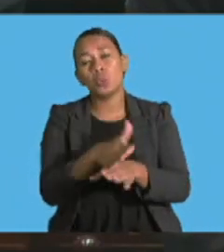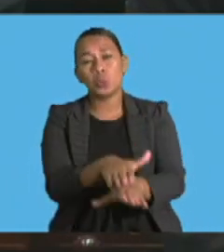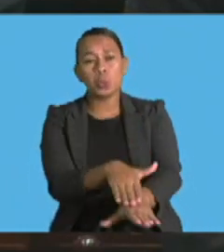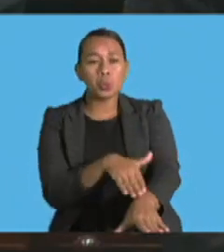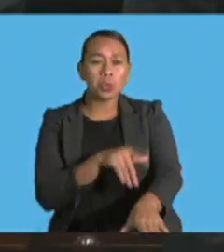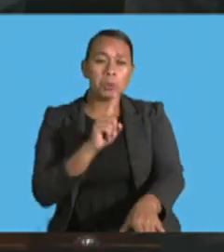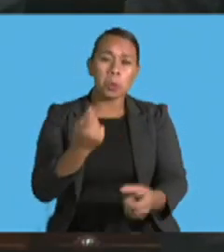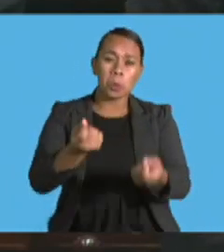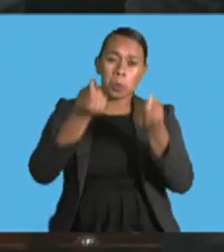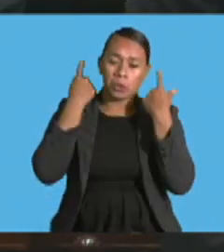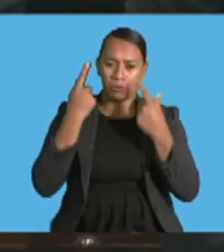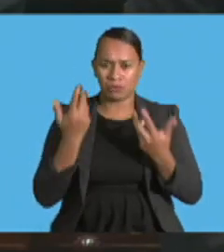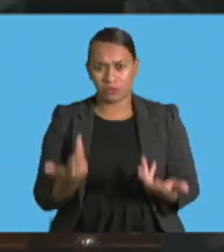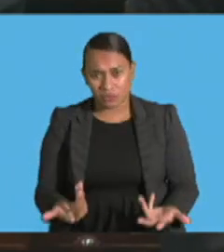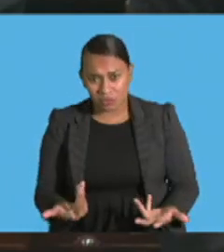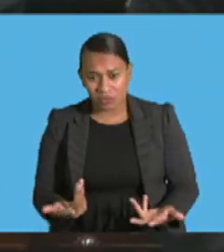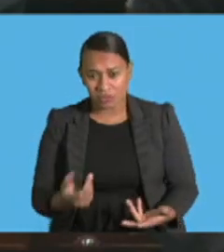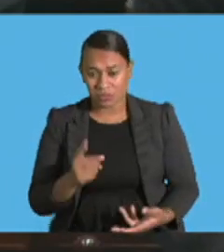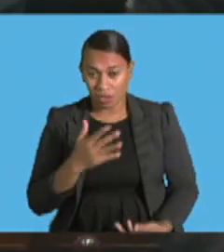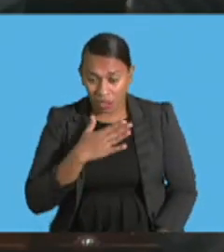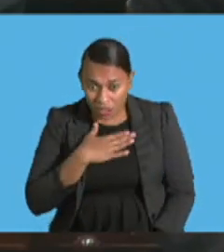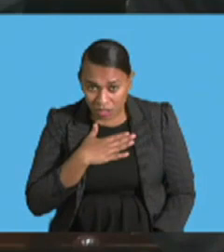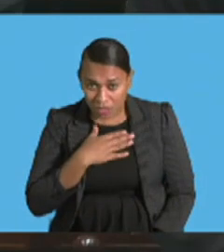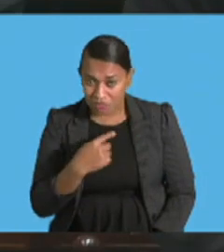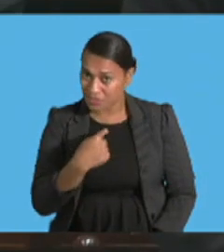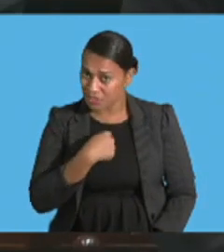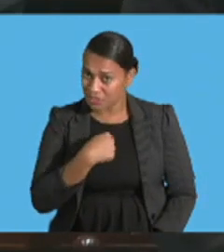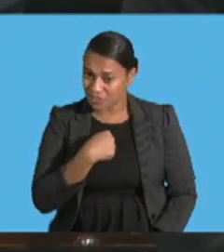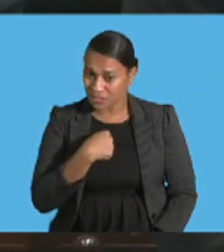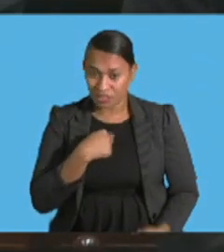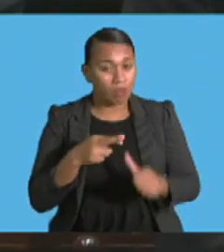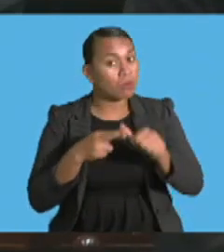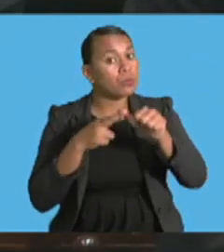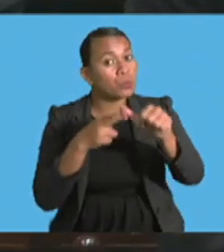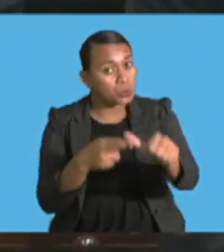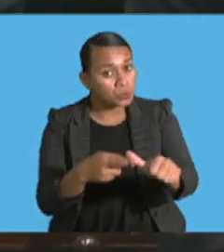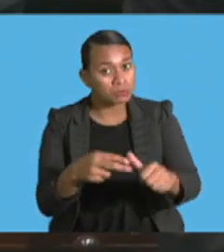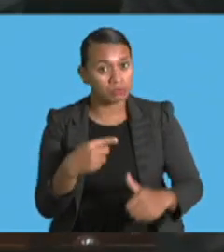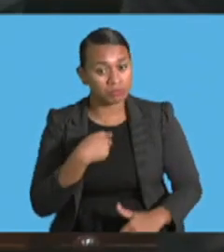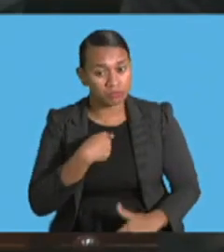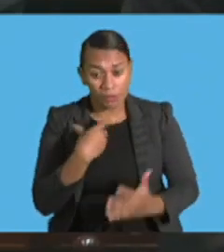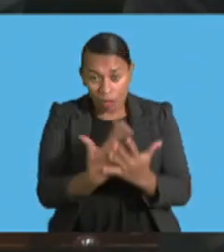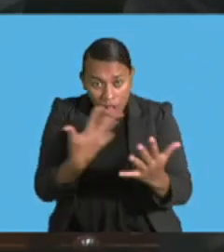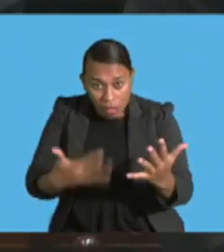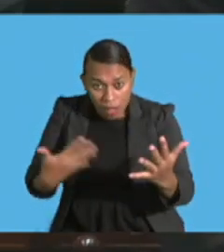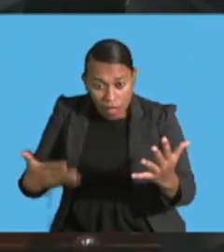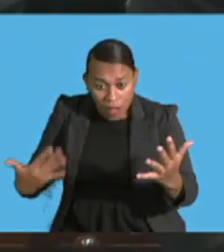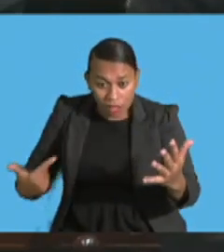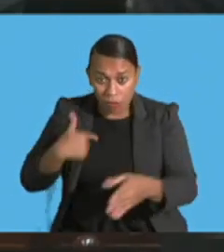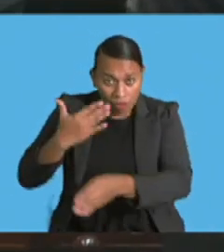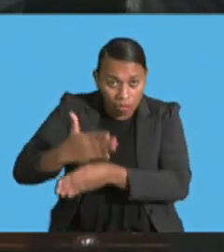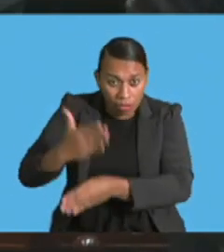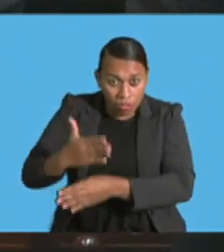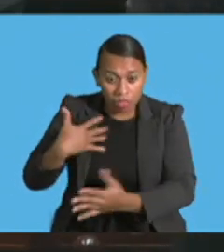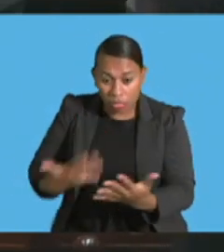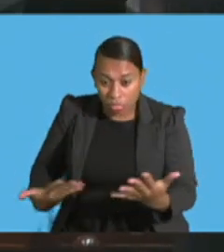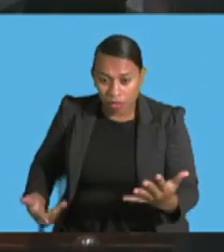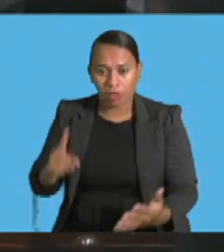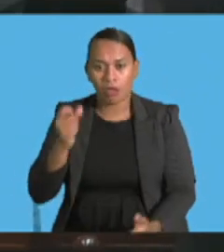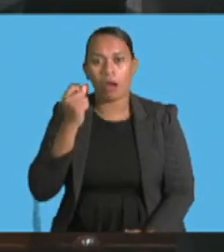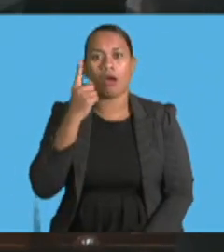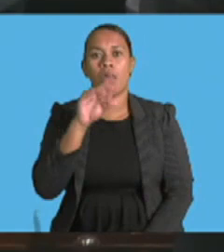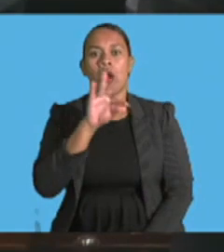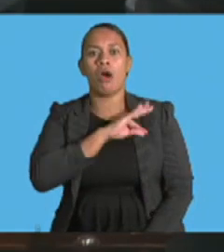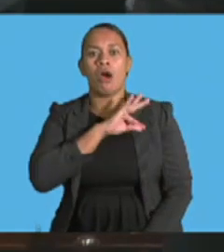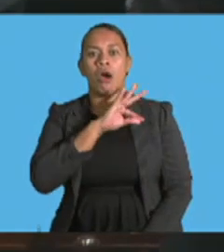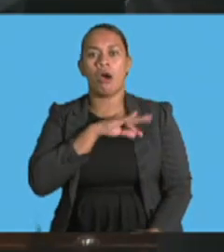model. Mr. Speaker, say when I respond and talk to them, then they get to understand the full and bigger picture.